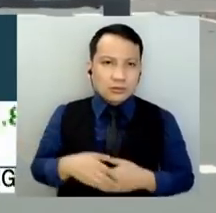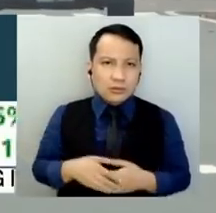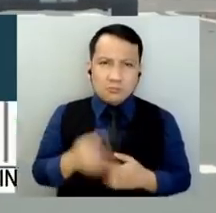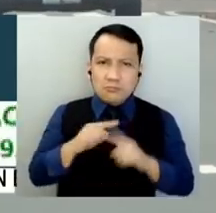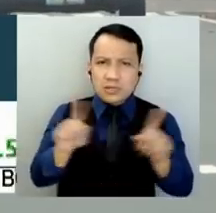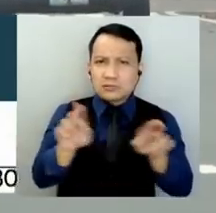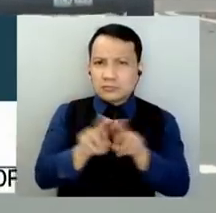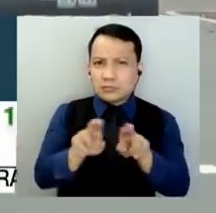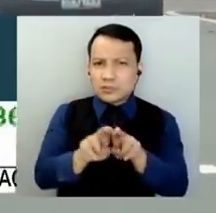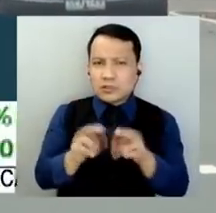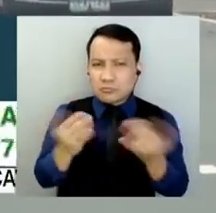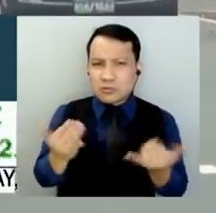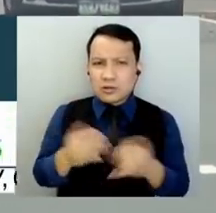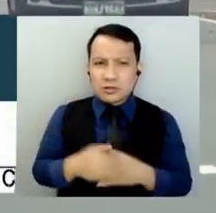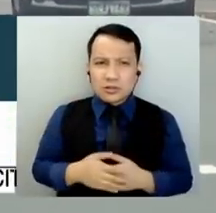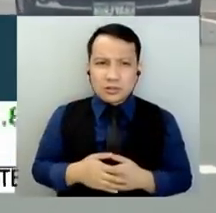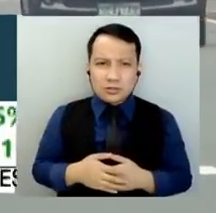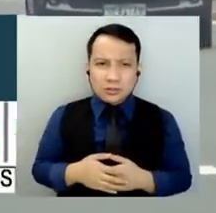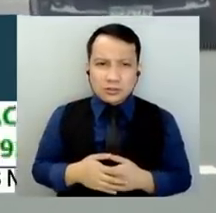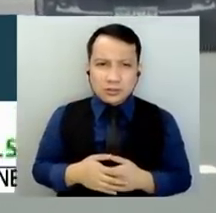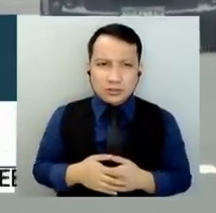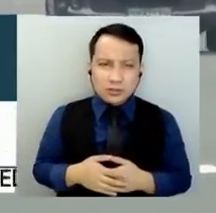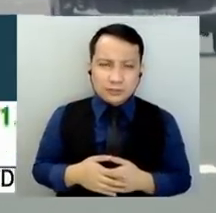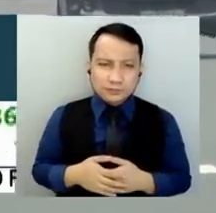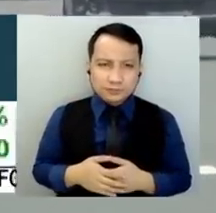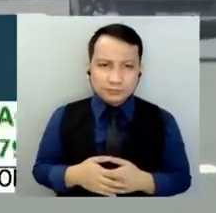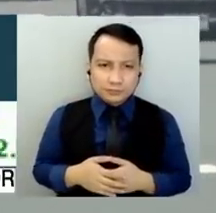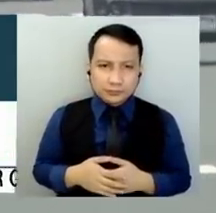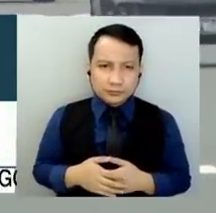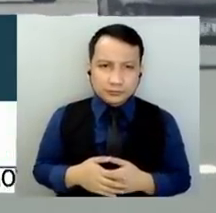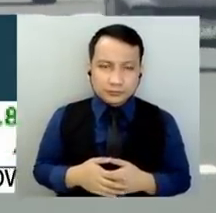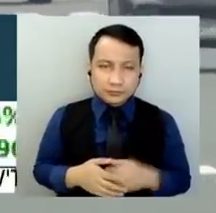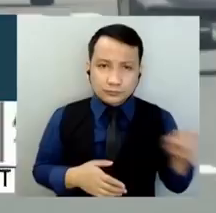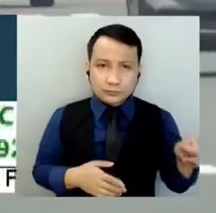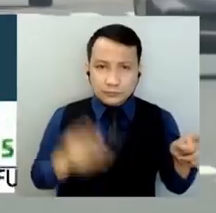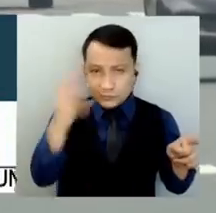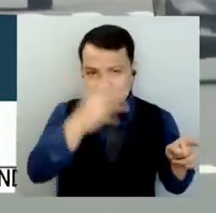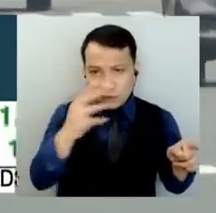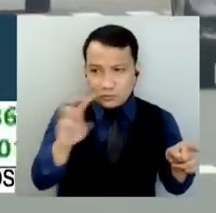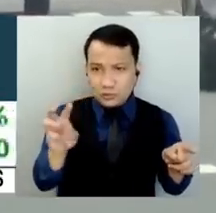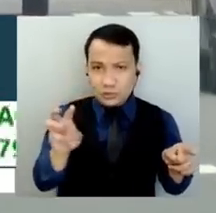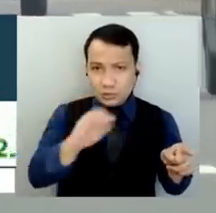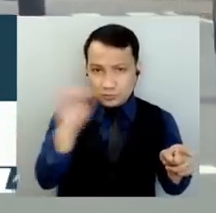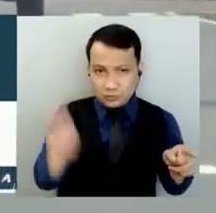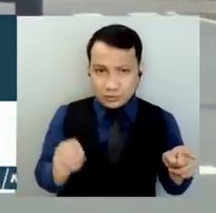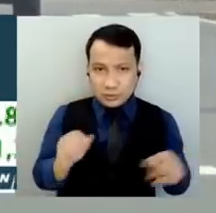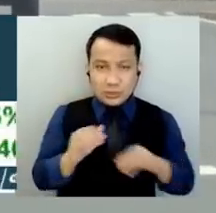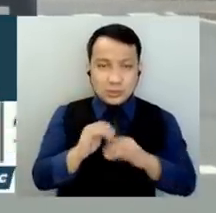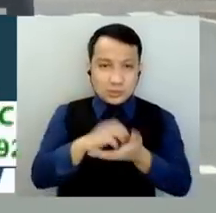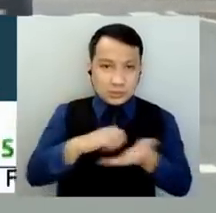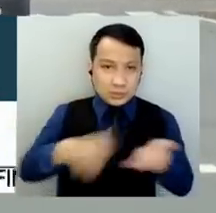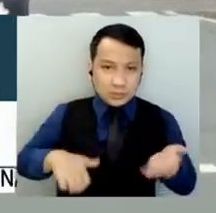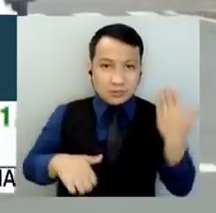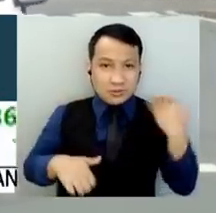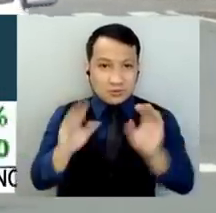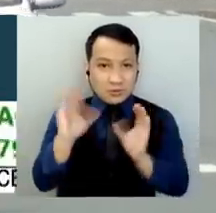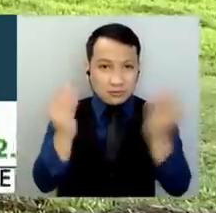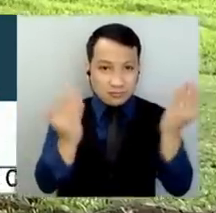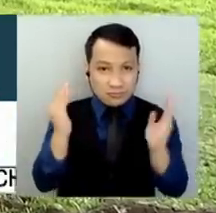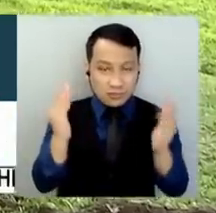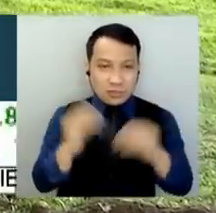But having said that, I worry about the 6% reduction compared to last year, because that means